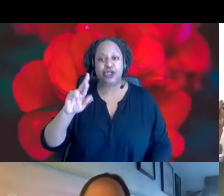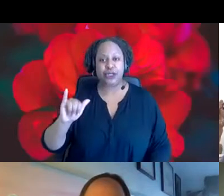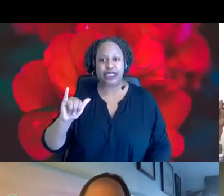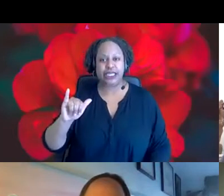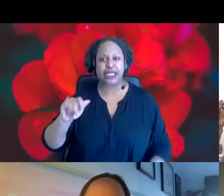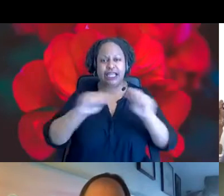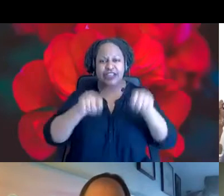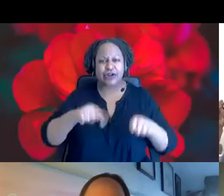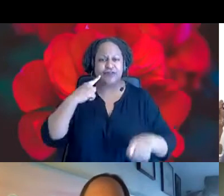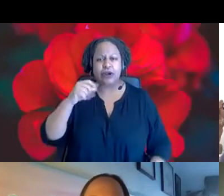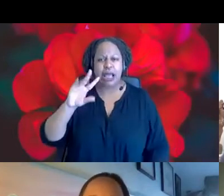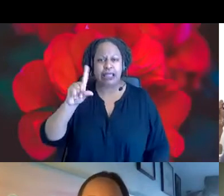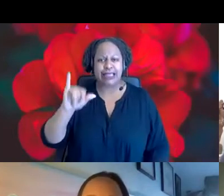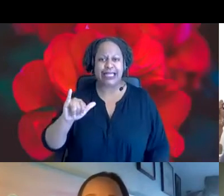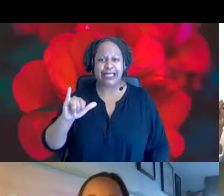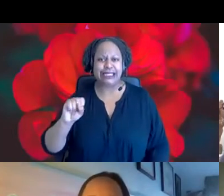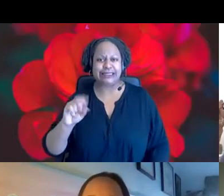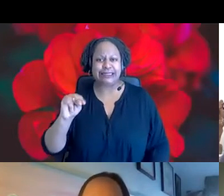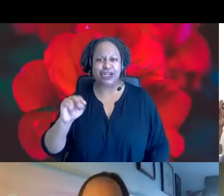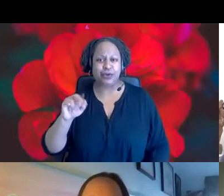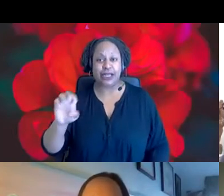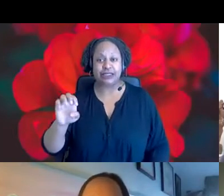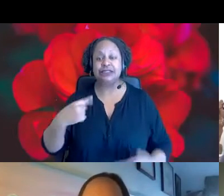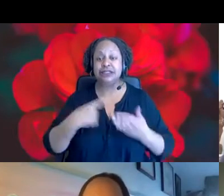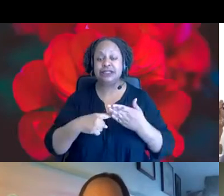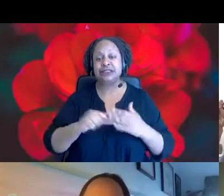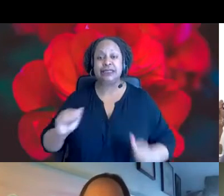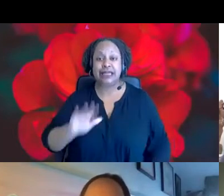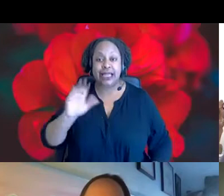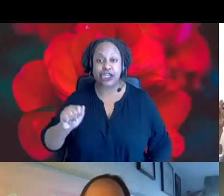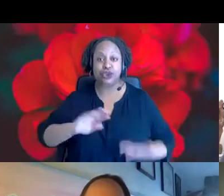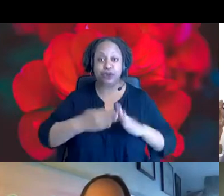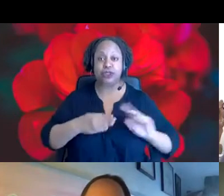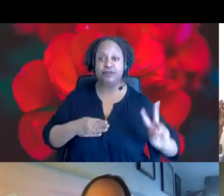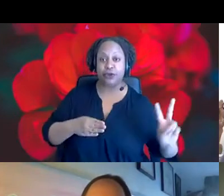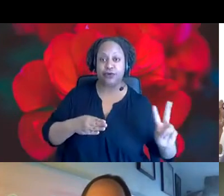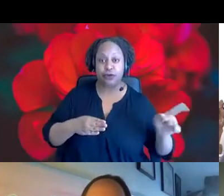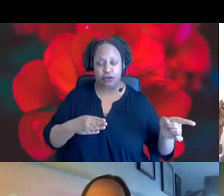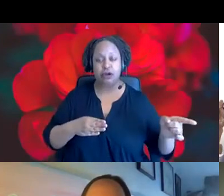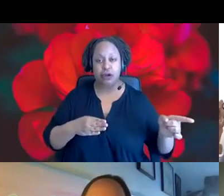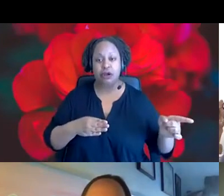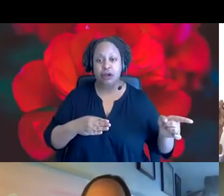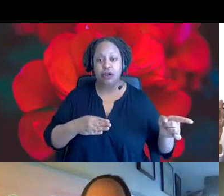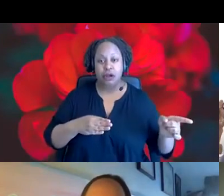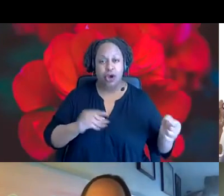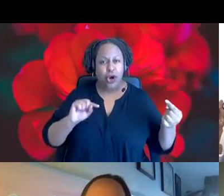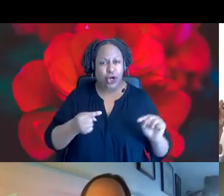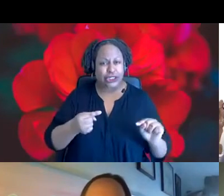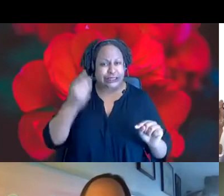called Lady Sunrise, about the Asian community in Vancouver. And it hurts to think